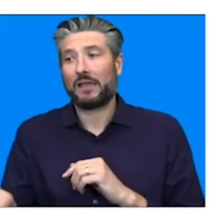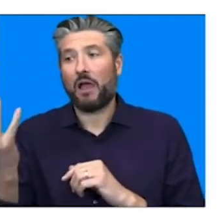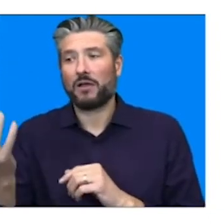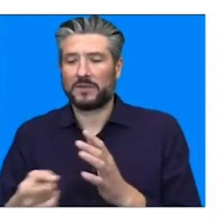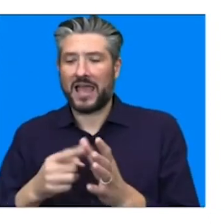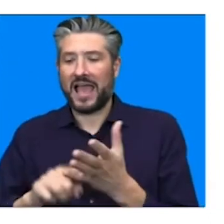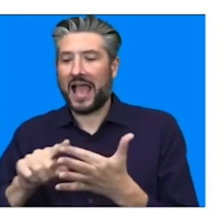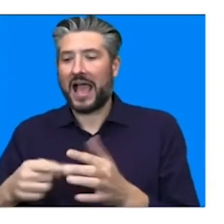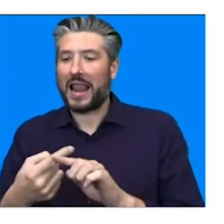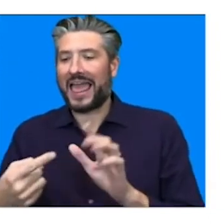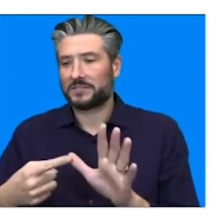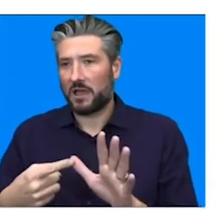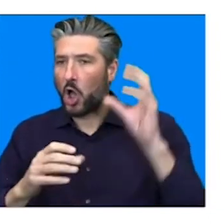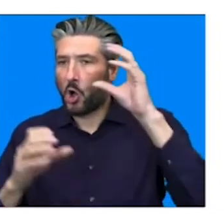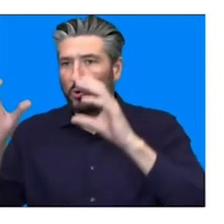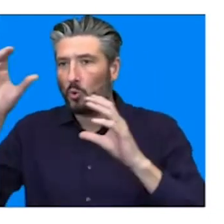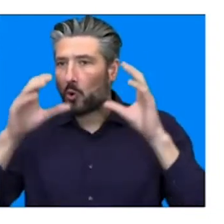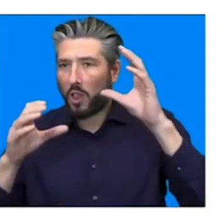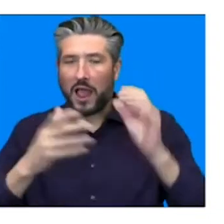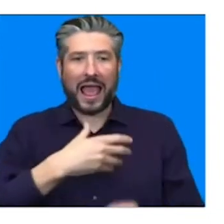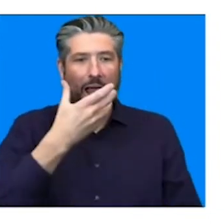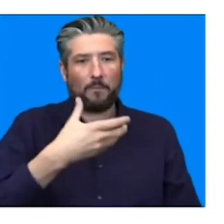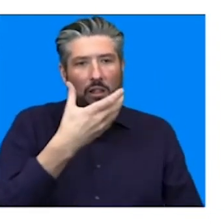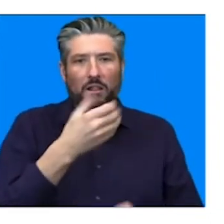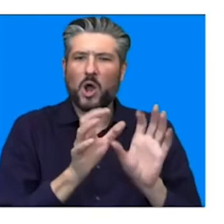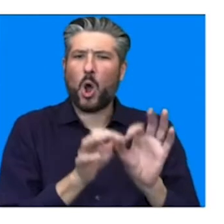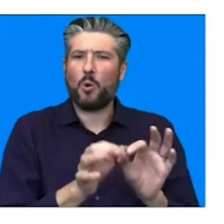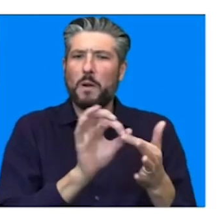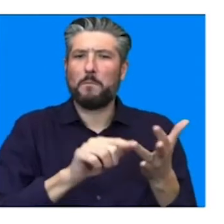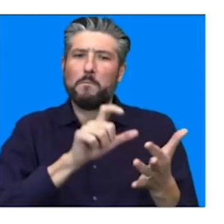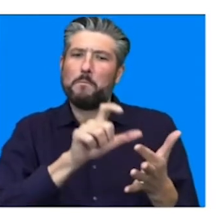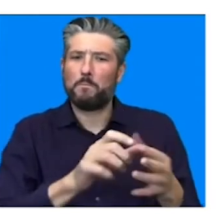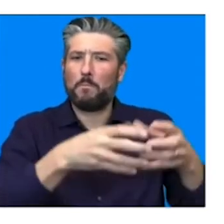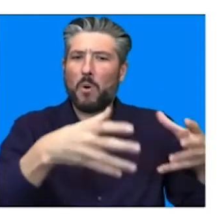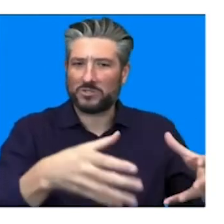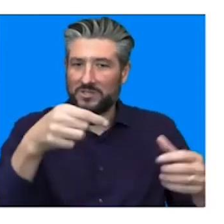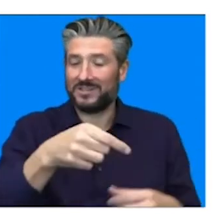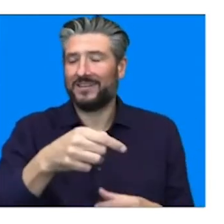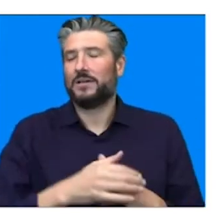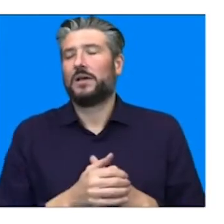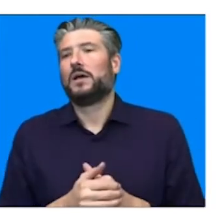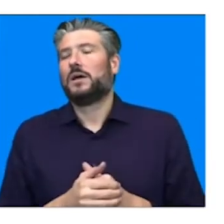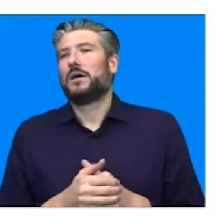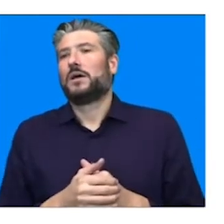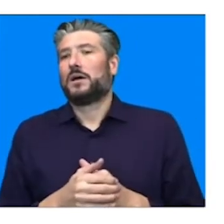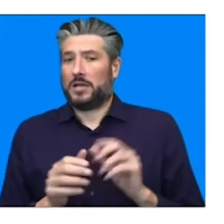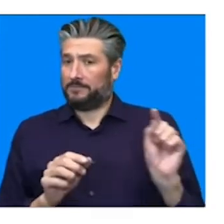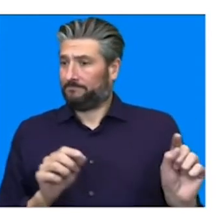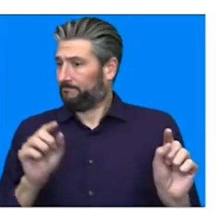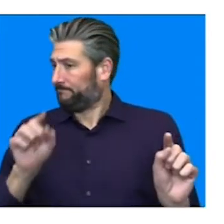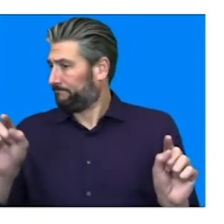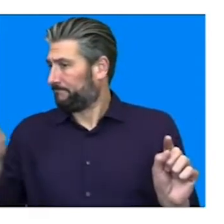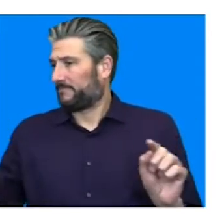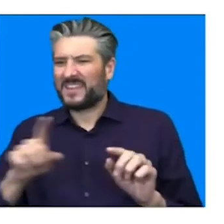Apple's HomePod, which are even more popular among people with print reading difficulties, means that these platforms can be used to